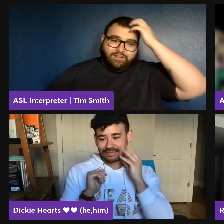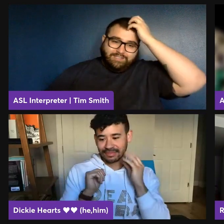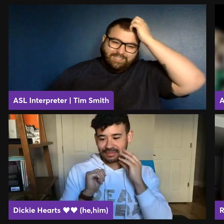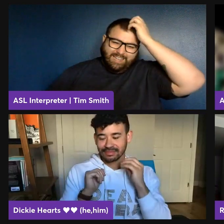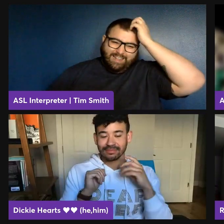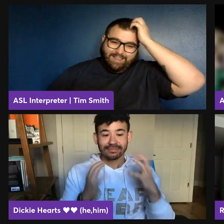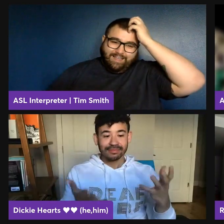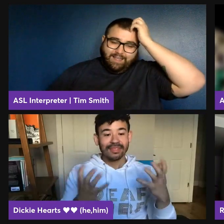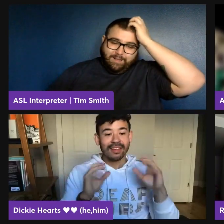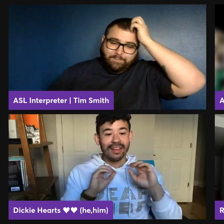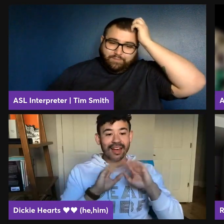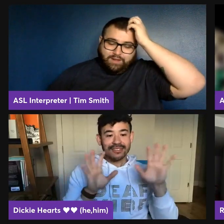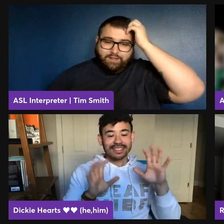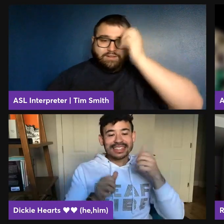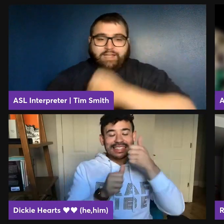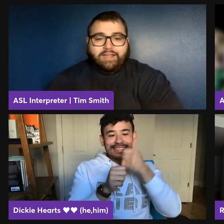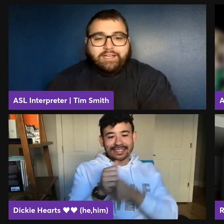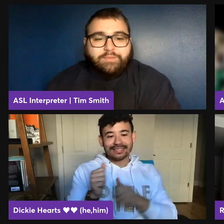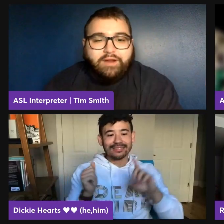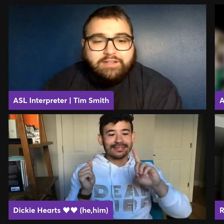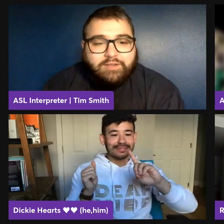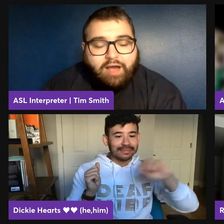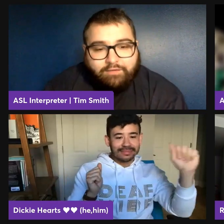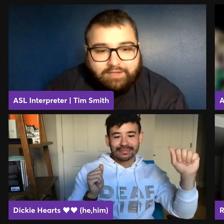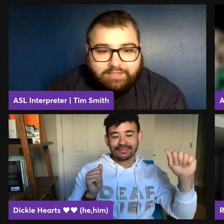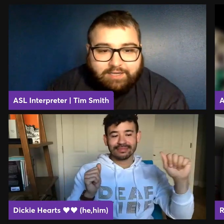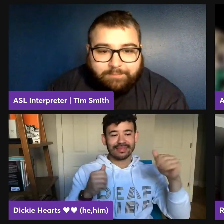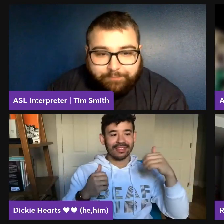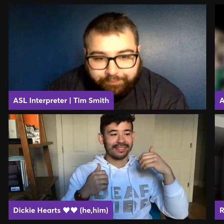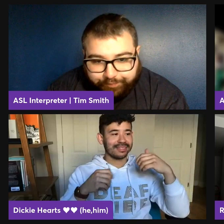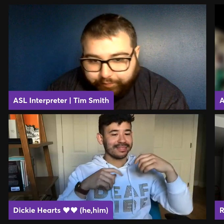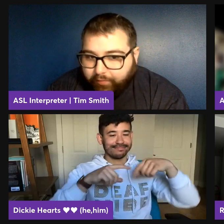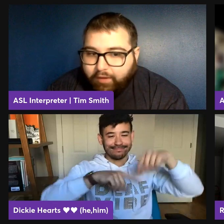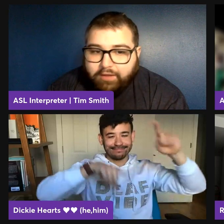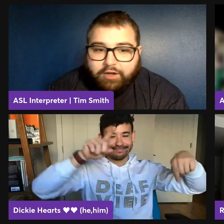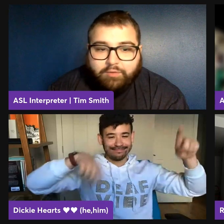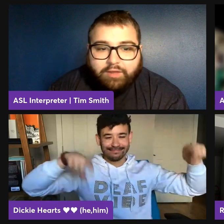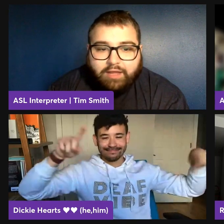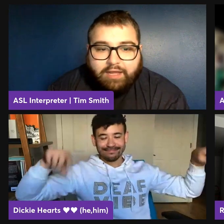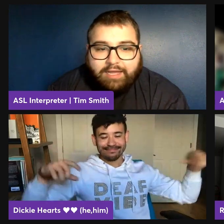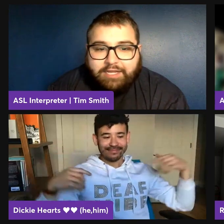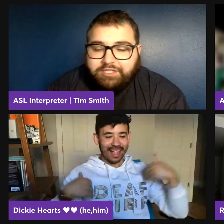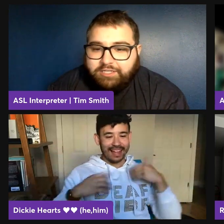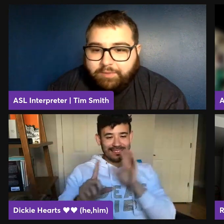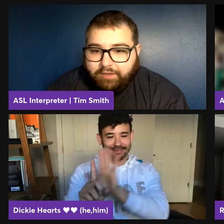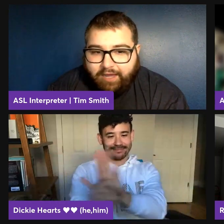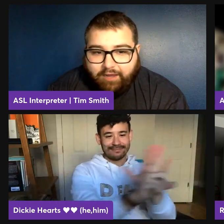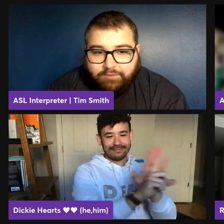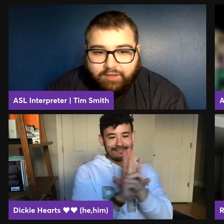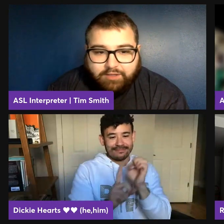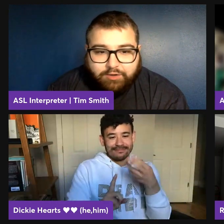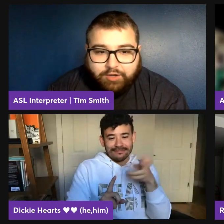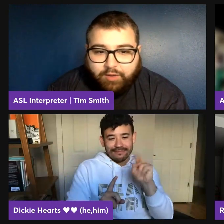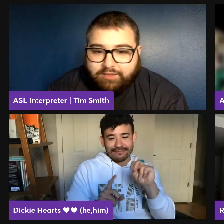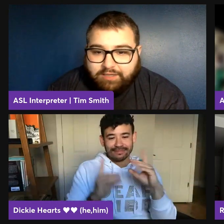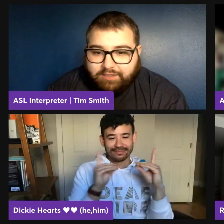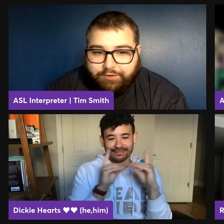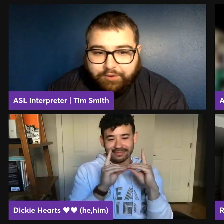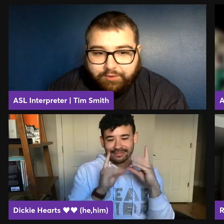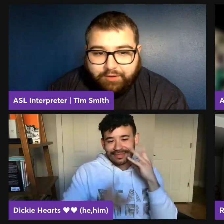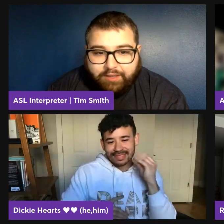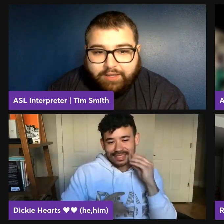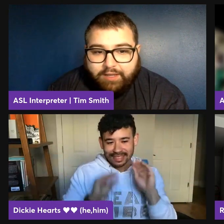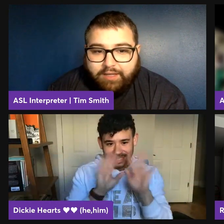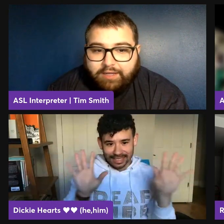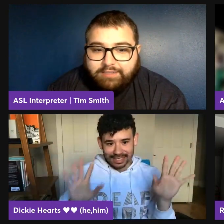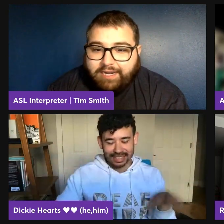in regards to dating and a dating experience. So obviously, you know, each disability comes with its own nuances and their